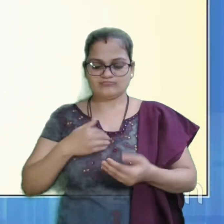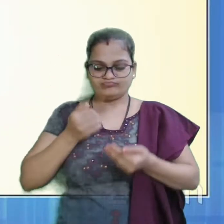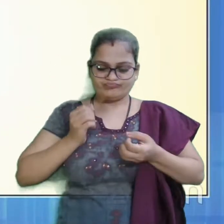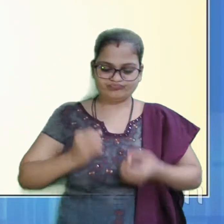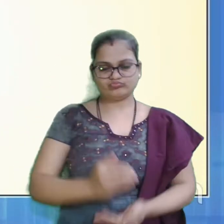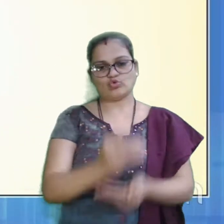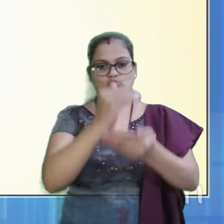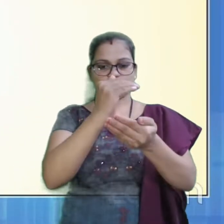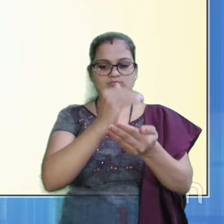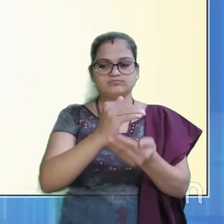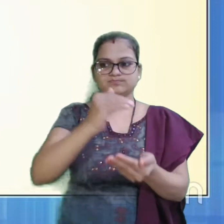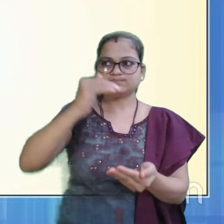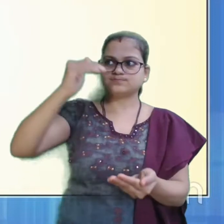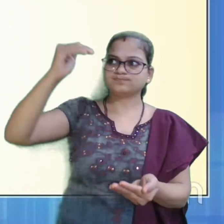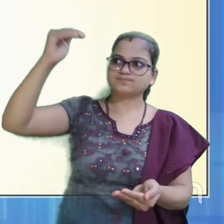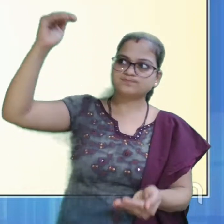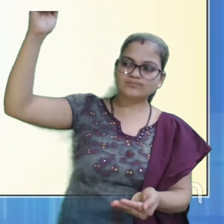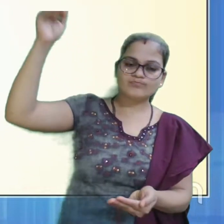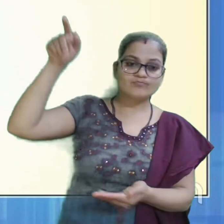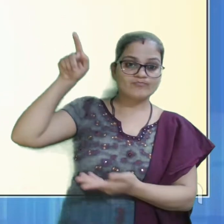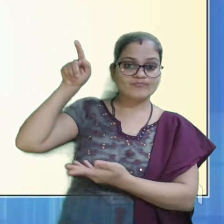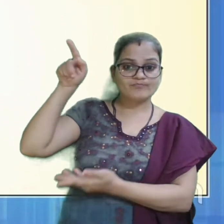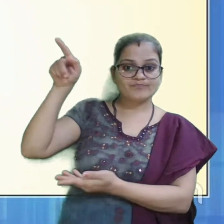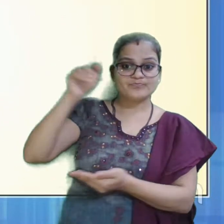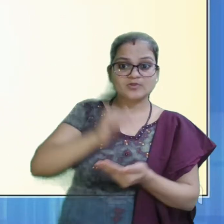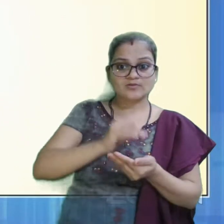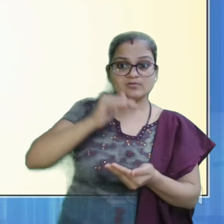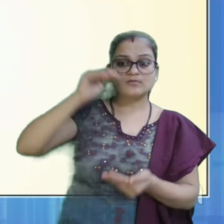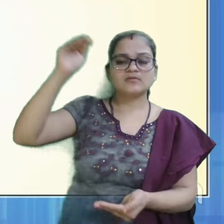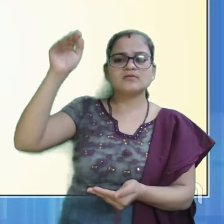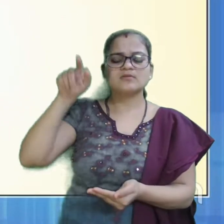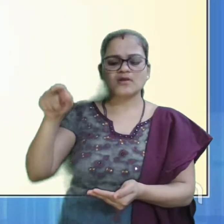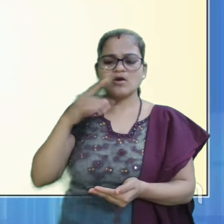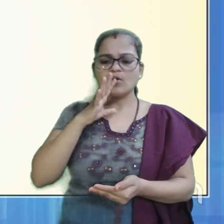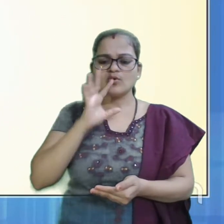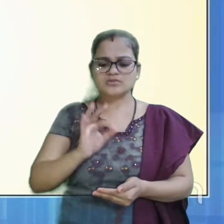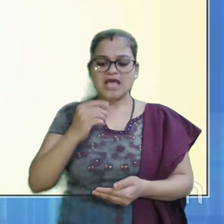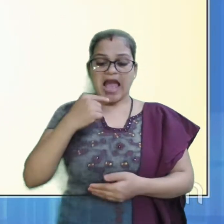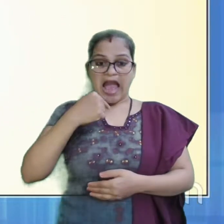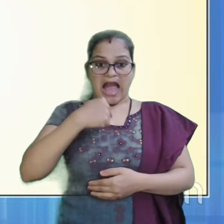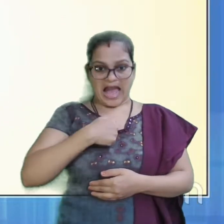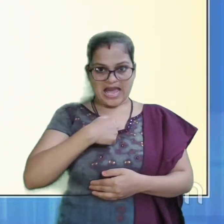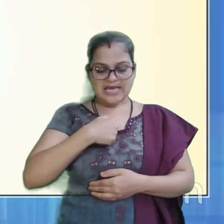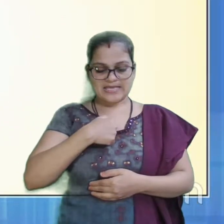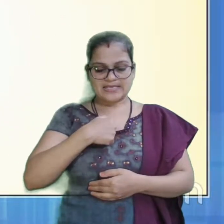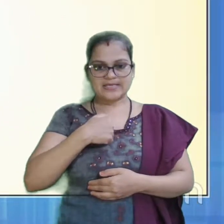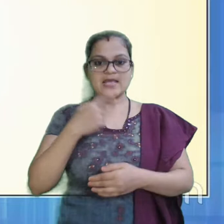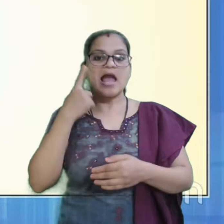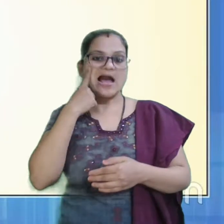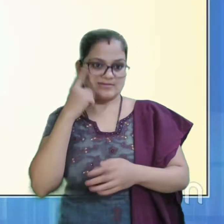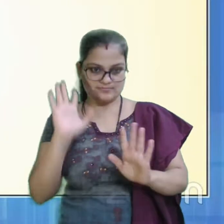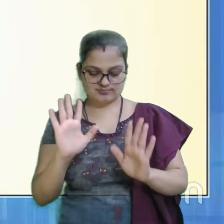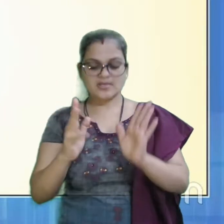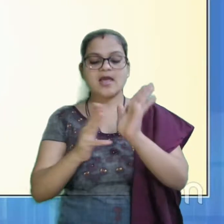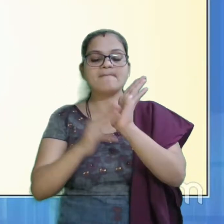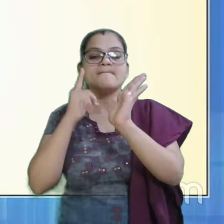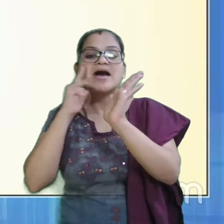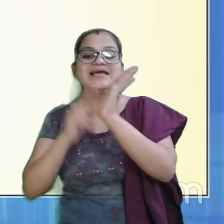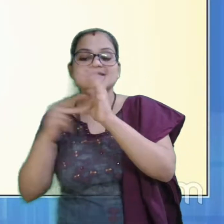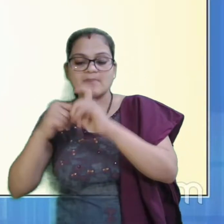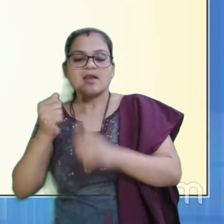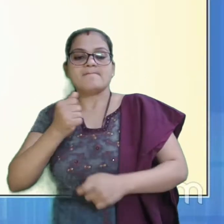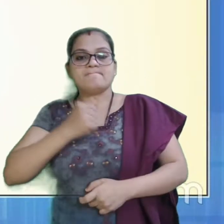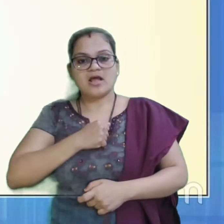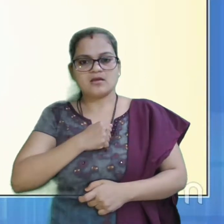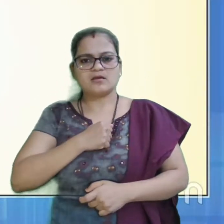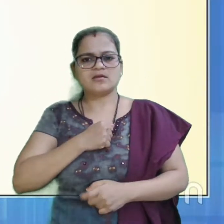example, the moment we grow, we are never told that what is the difference between I and my. There was no one